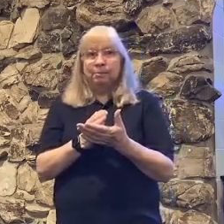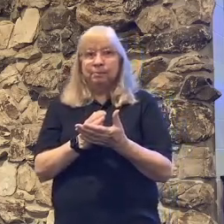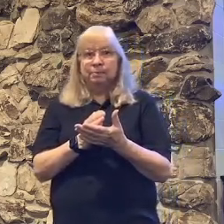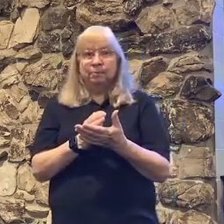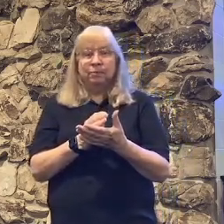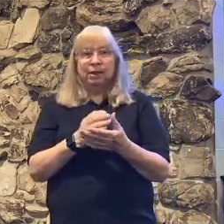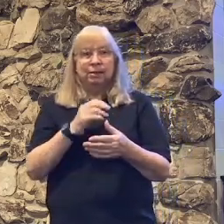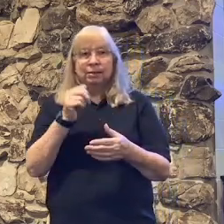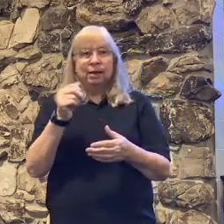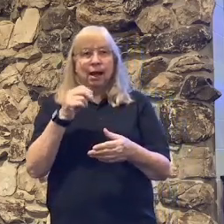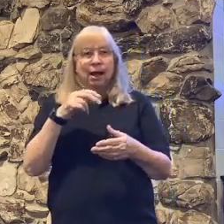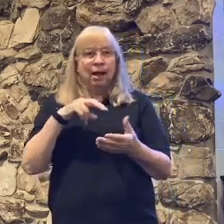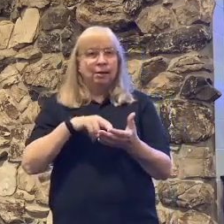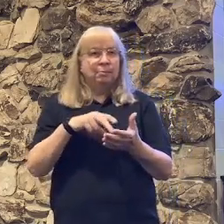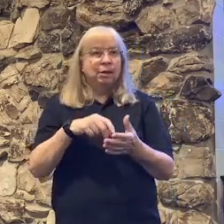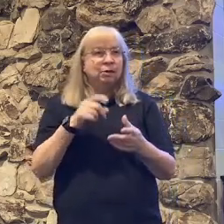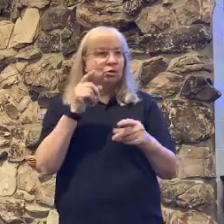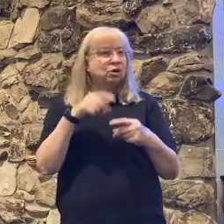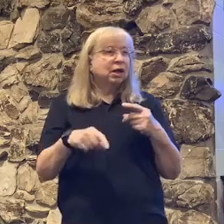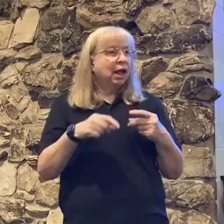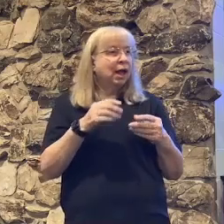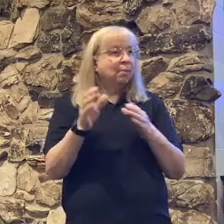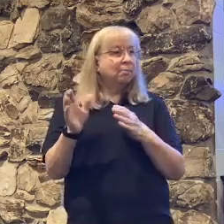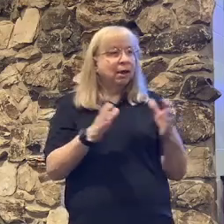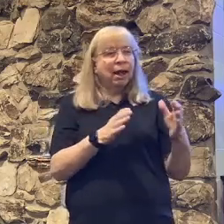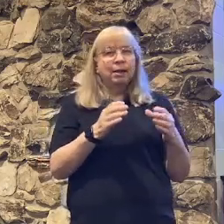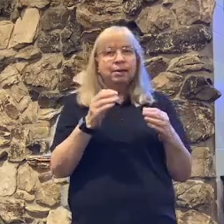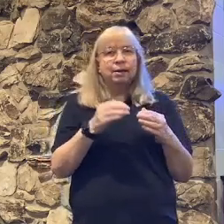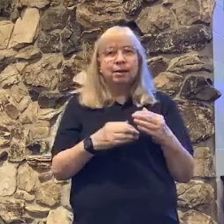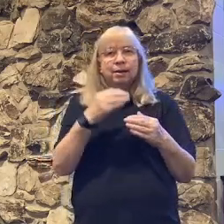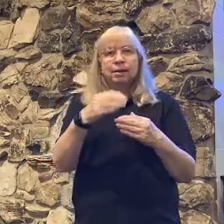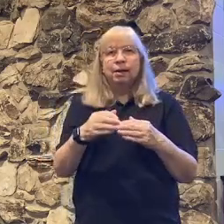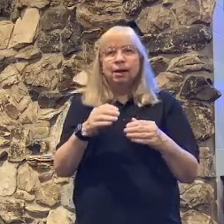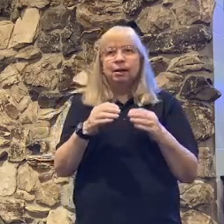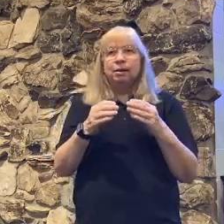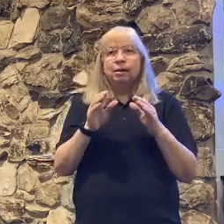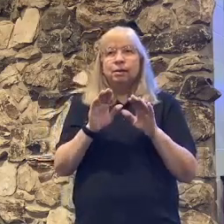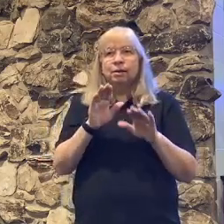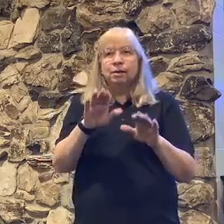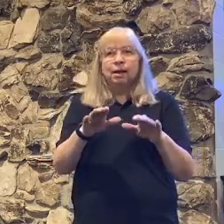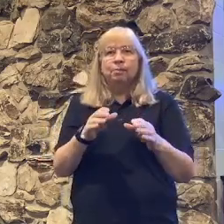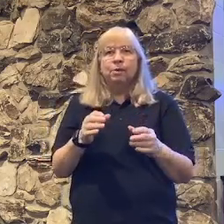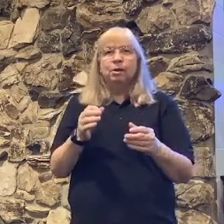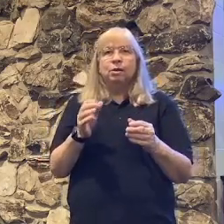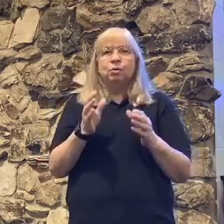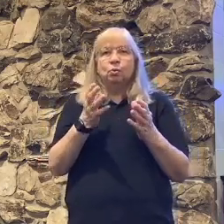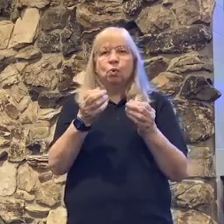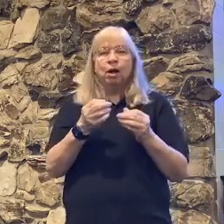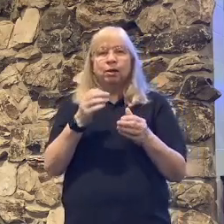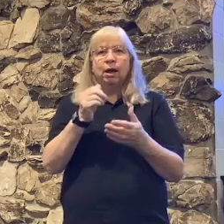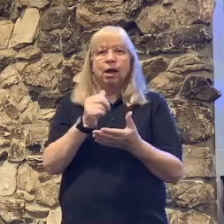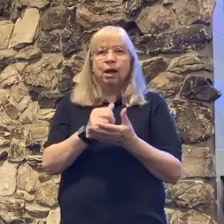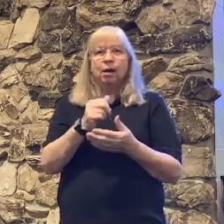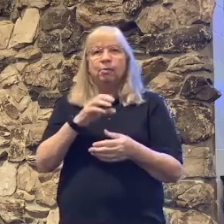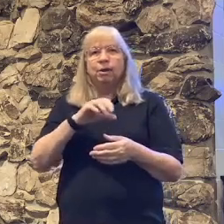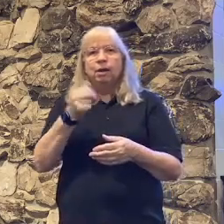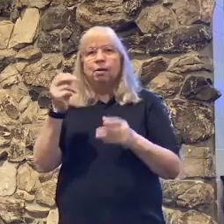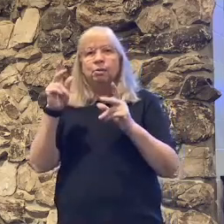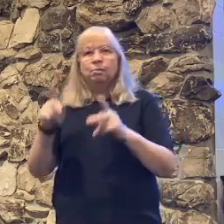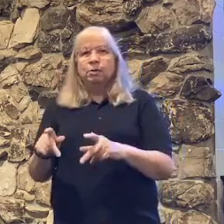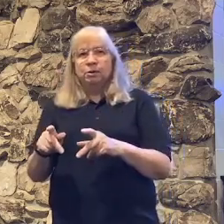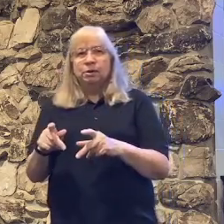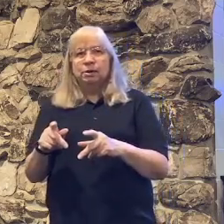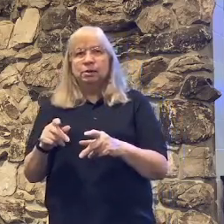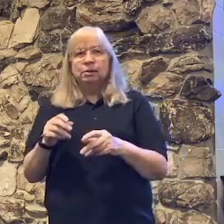That doesn't mean that you can't plan the next steps of how you want to help another person discover what it means to be a